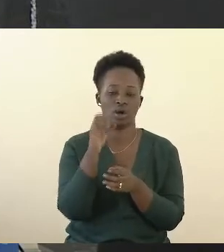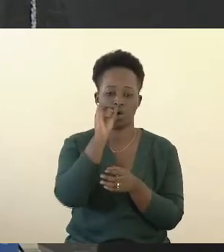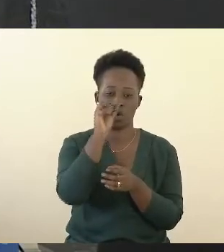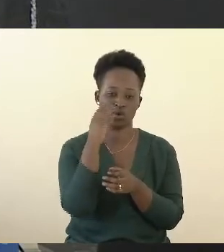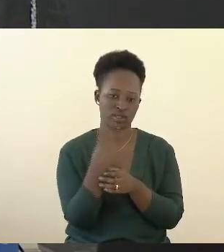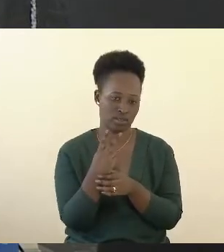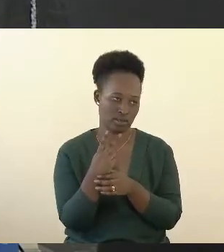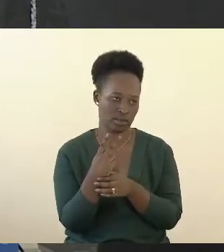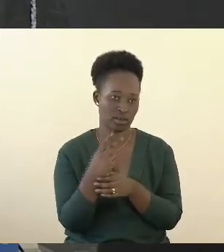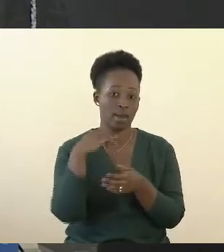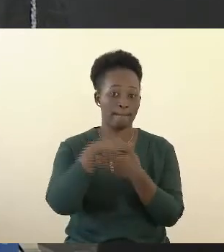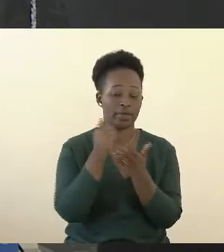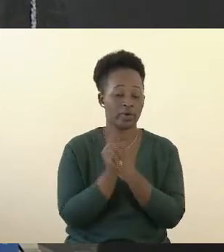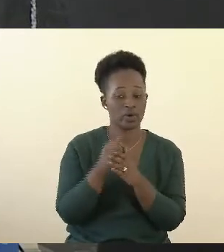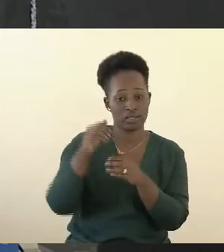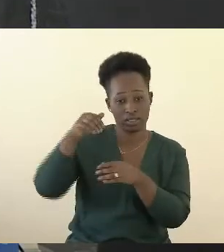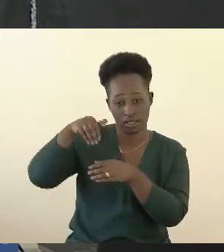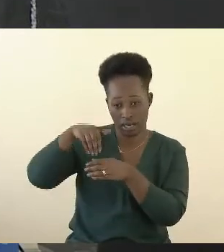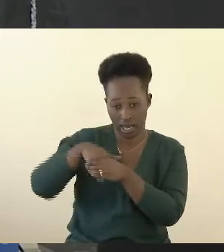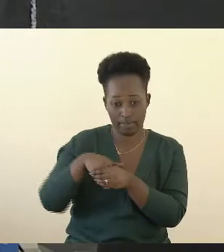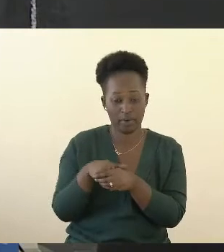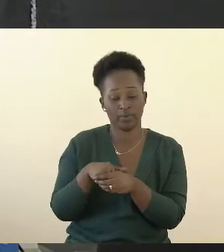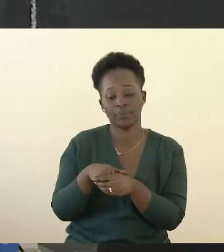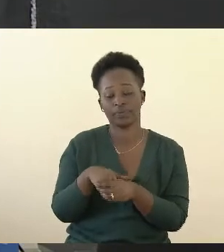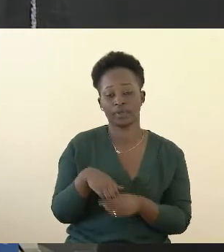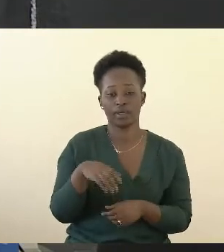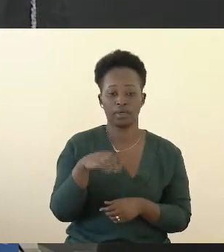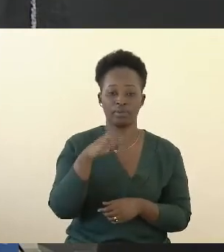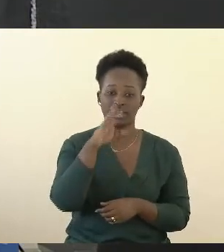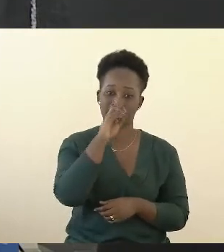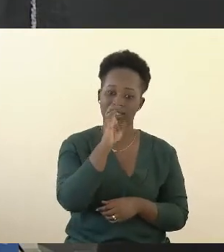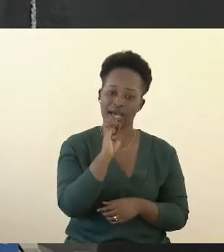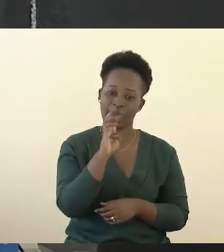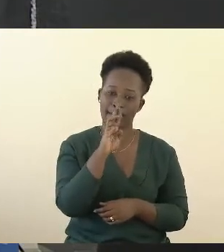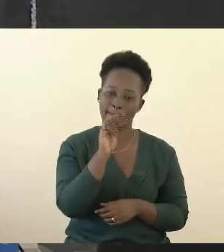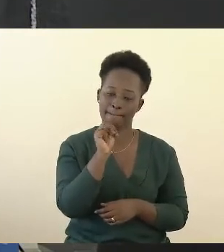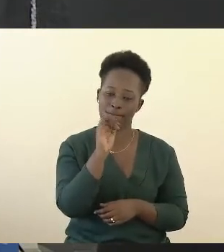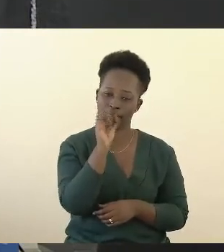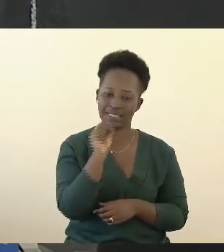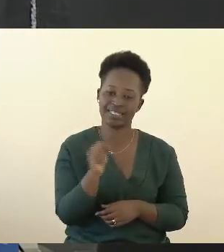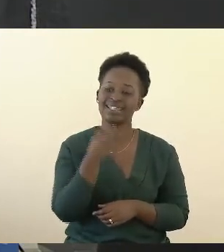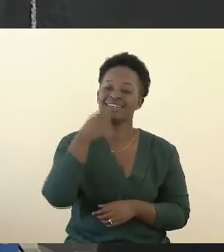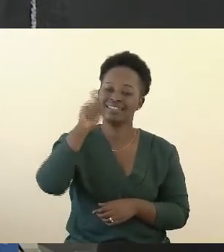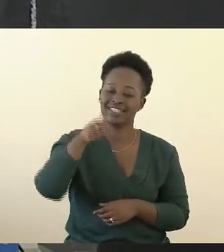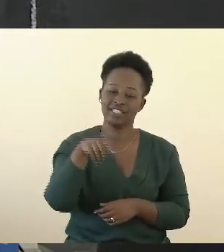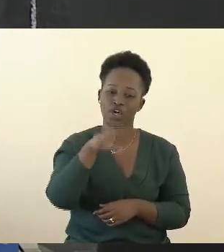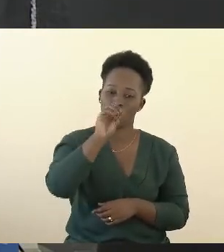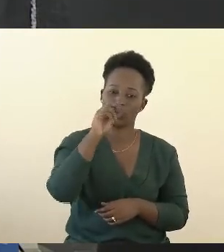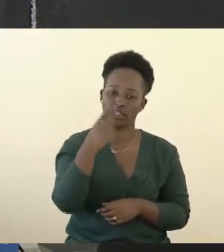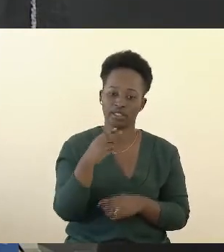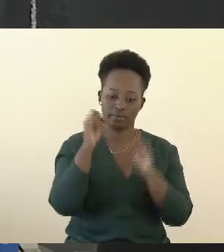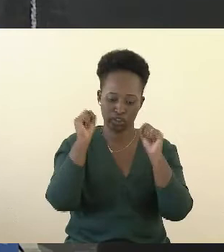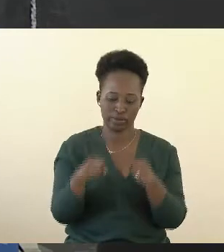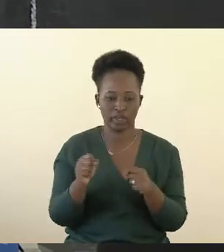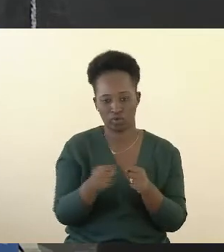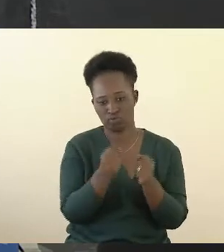found in the dermis, they need oxygen to be supply them. And we also remember I talked about